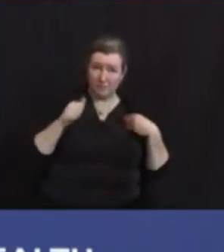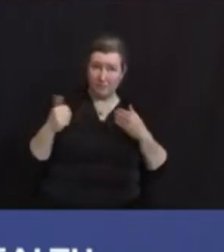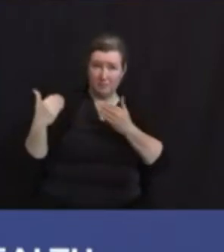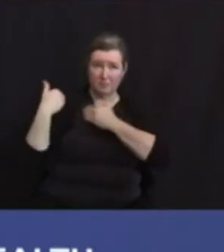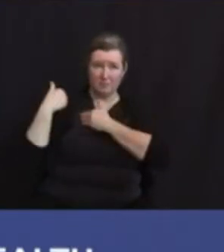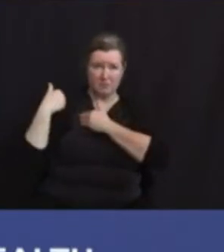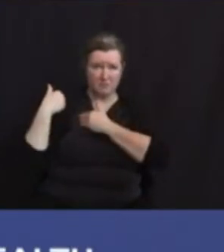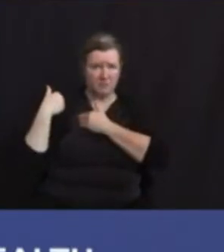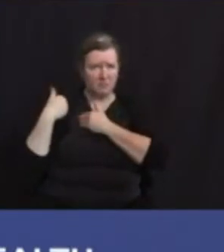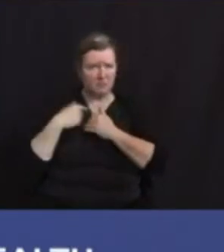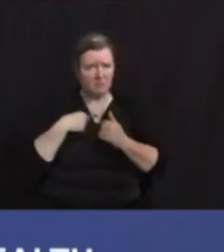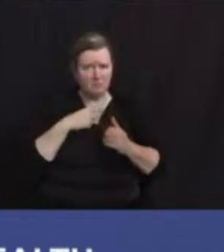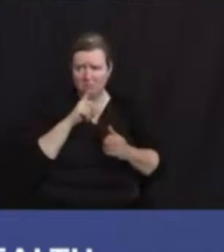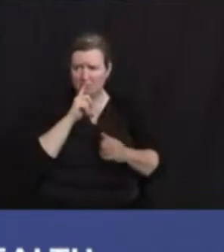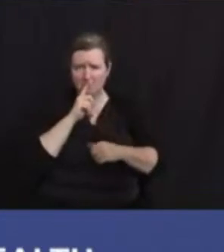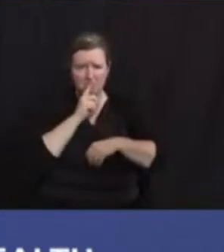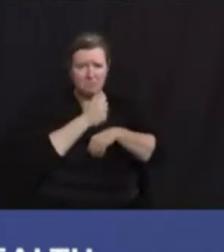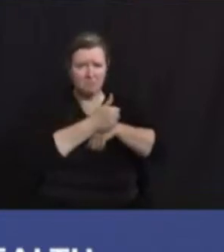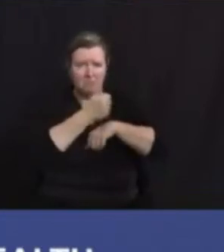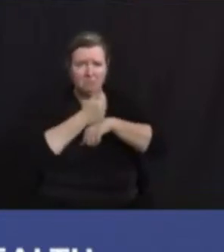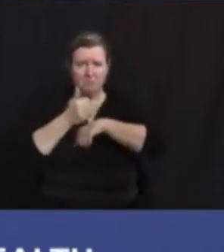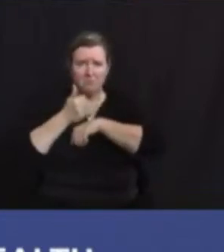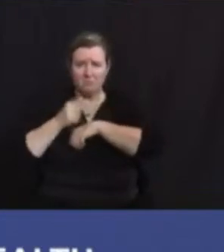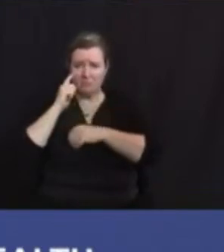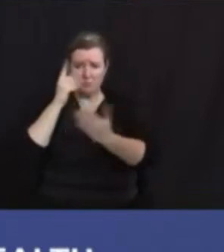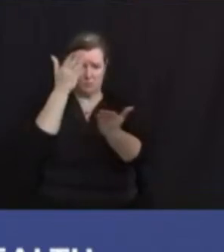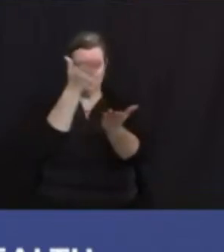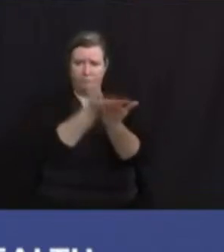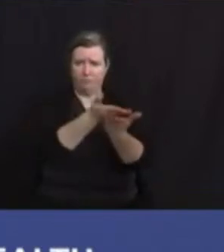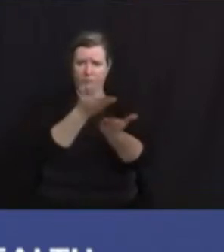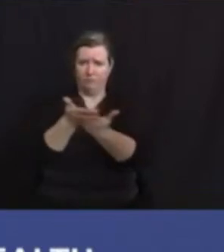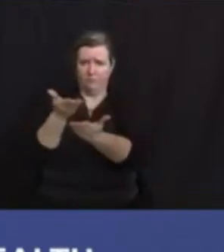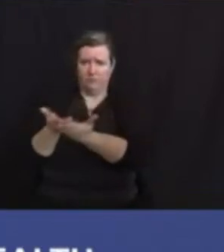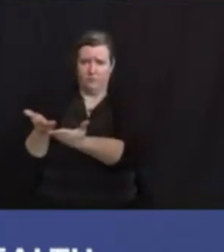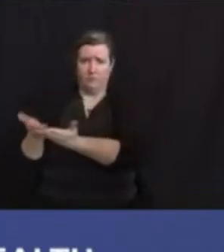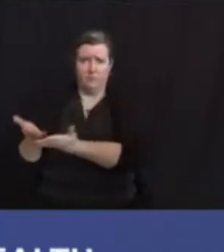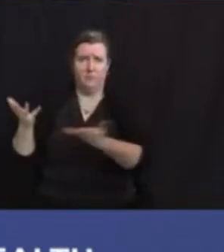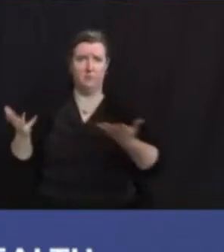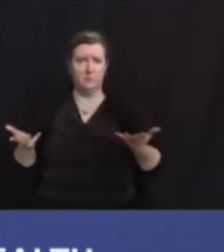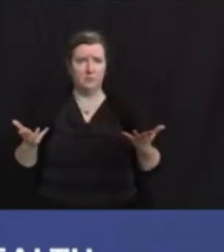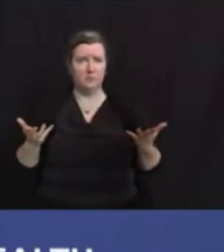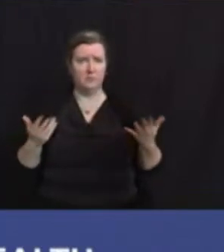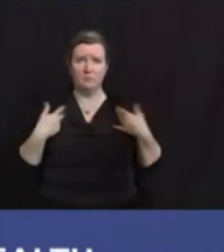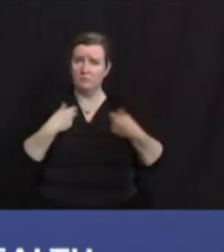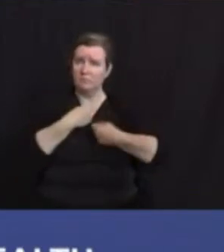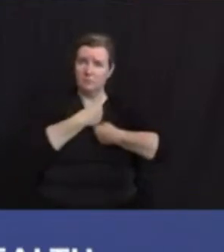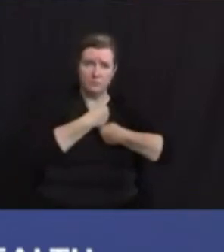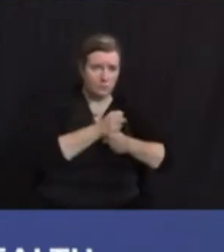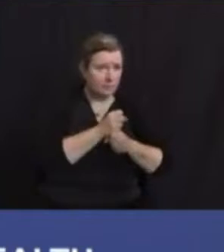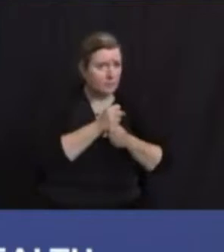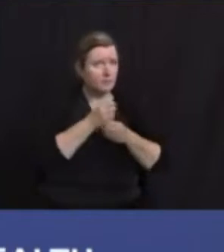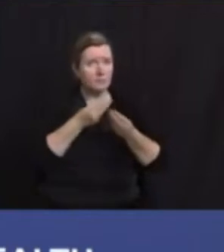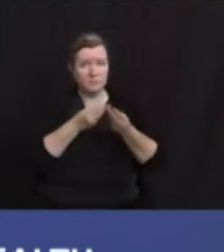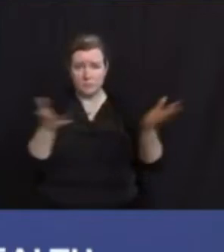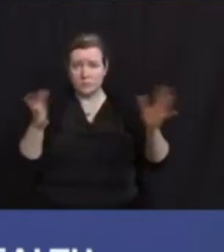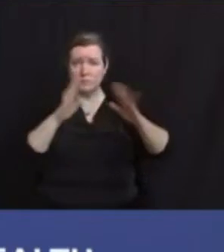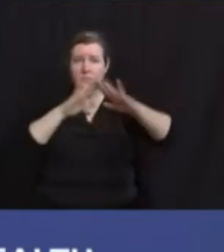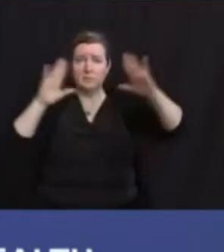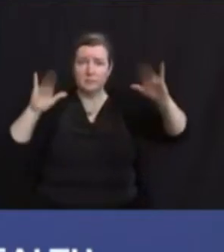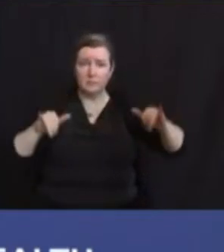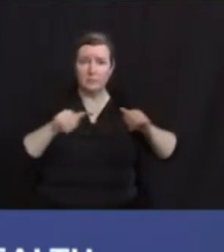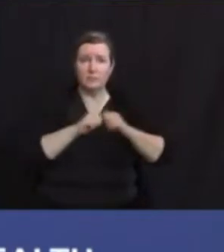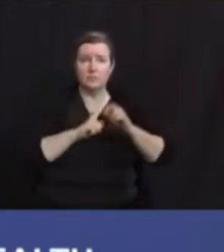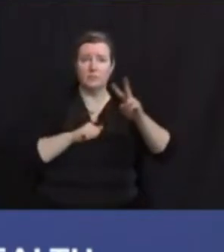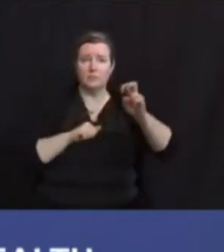game. We're calling the facts as we see them. So we've built a distribution system with 270 points, and that number is going